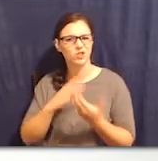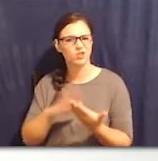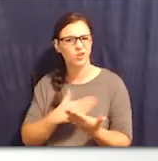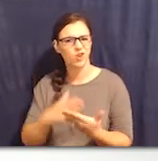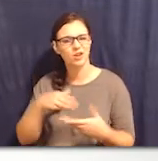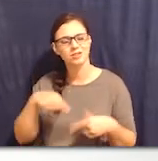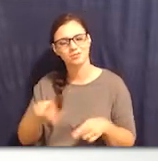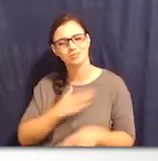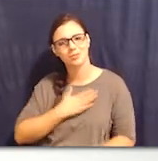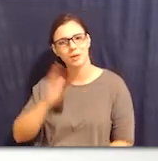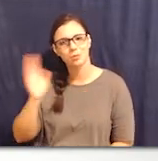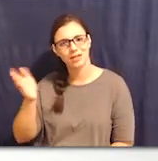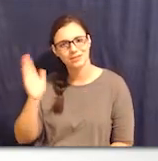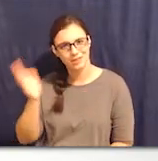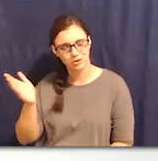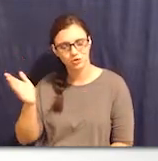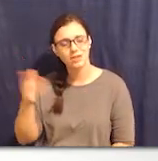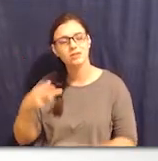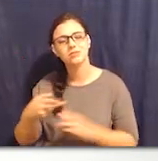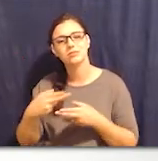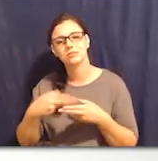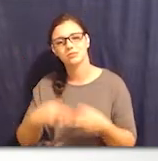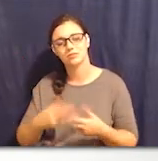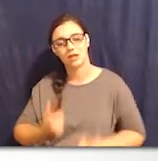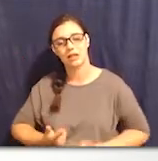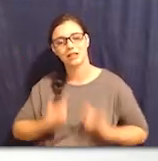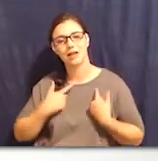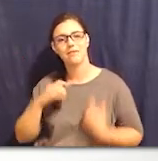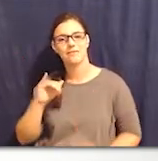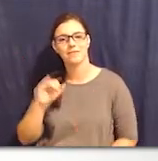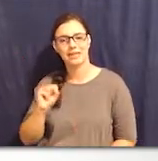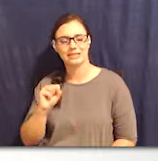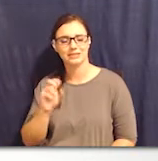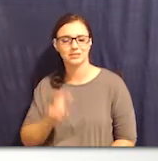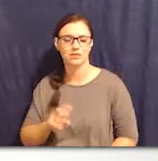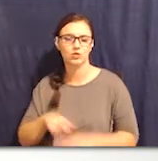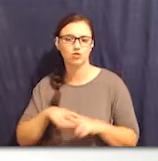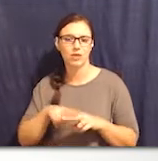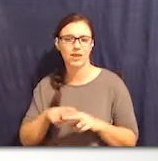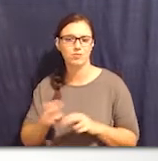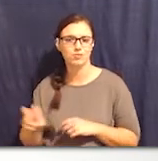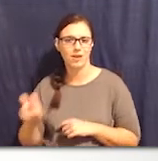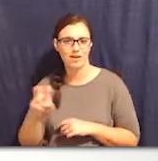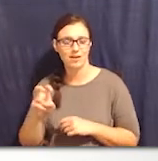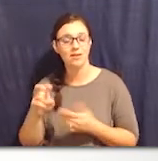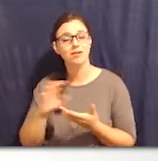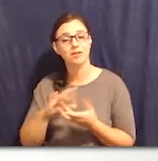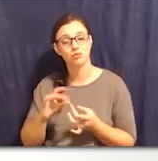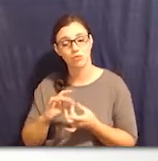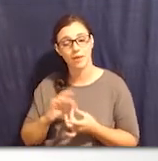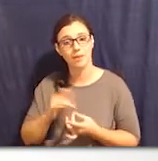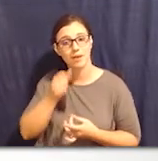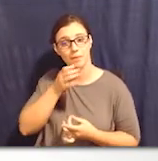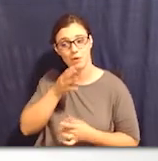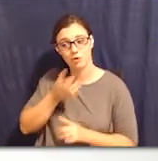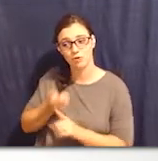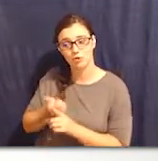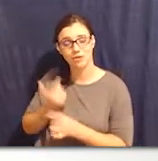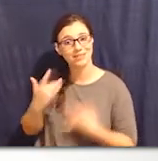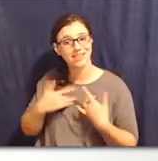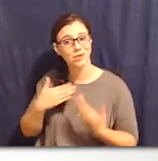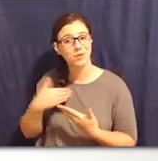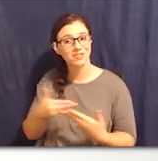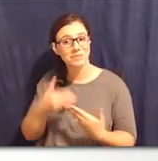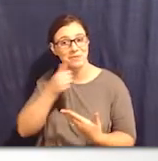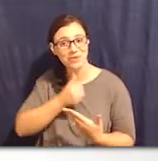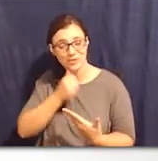what inspired me to write the first song in my presentation, called Life is a Train Ride, describing